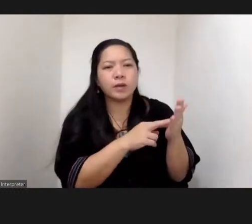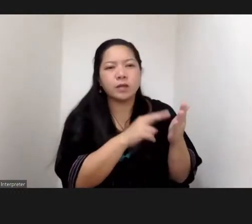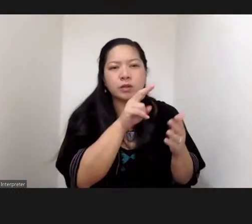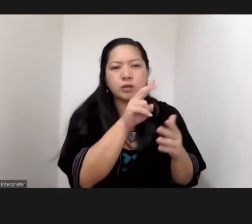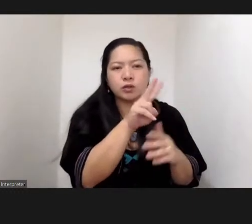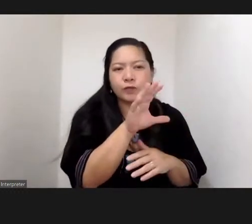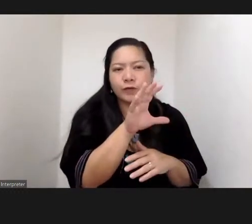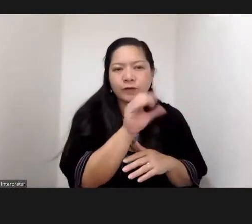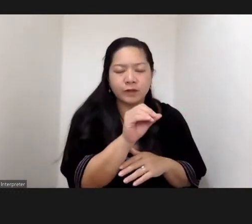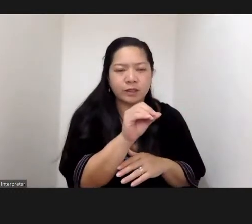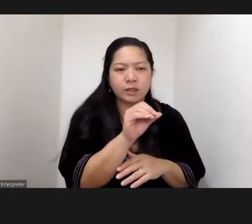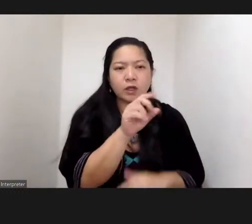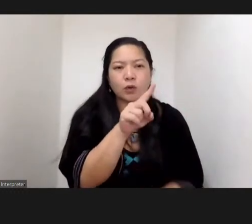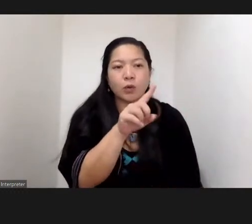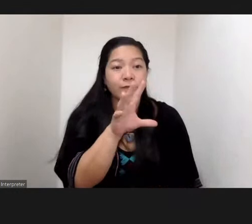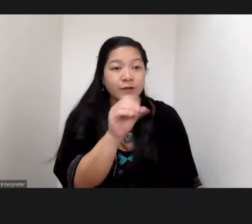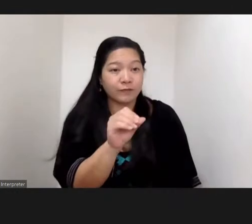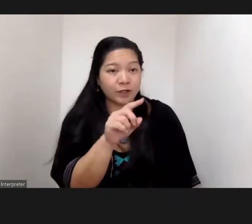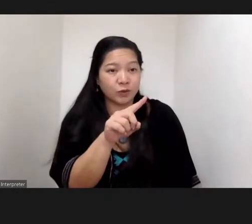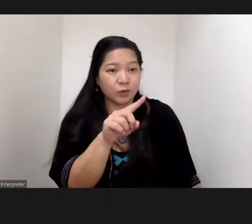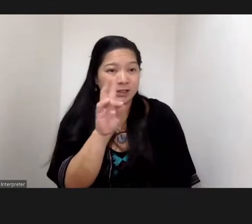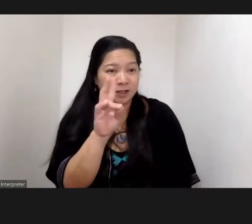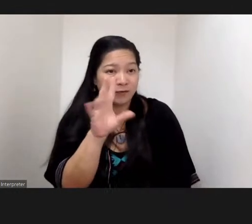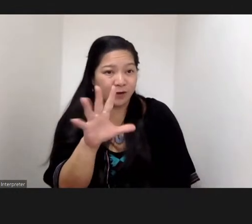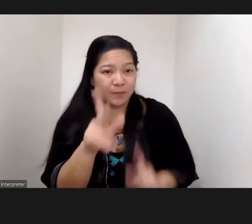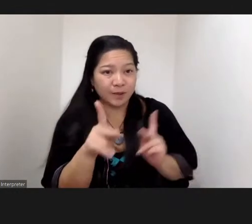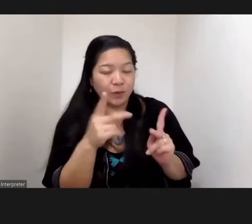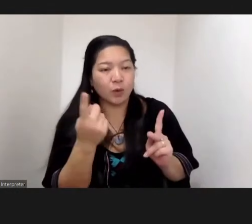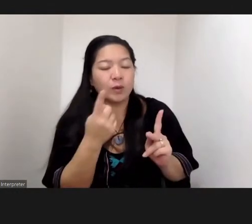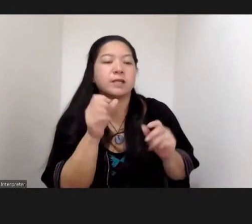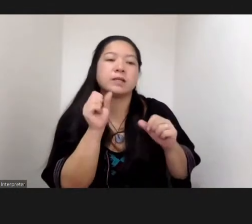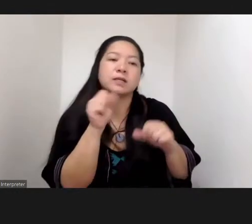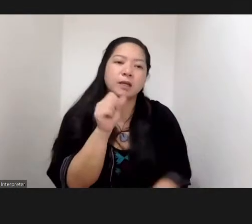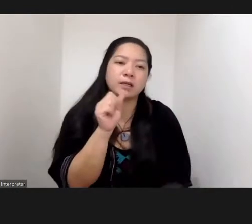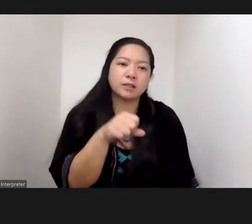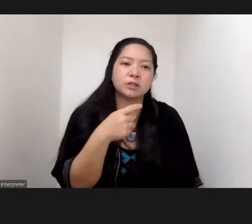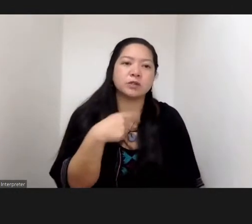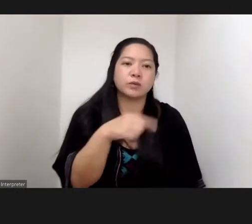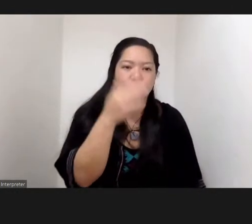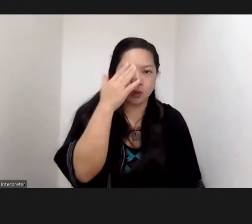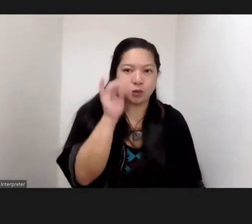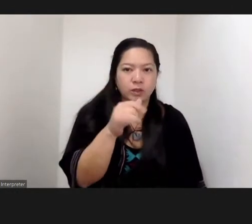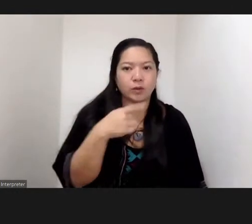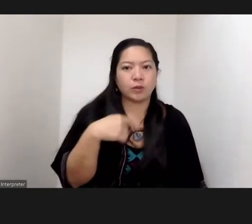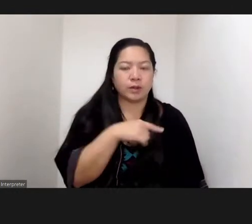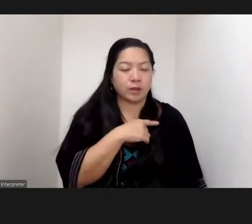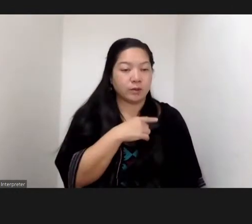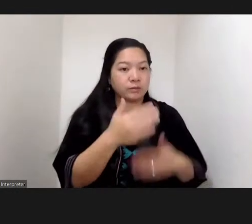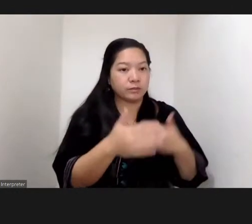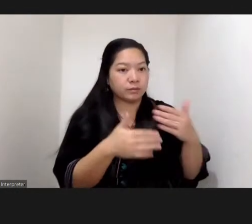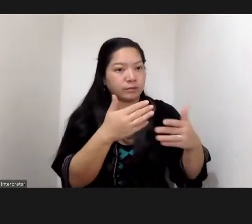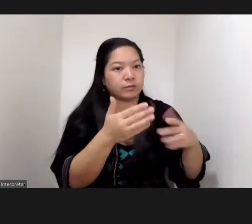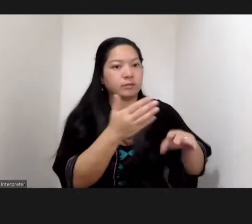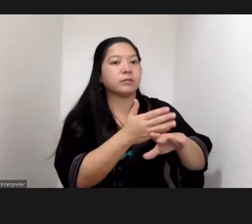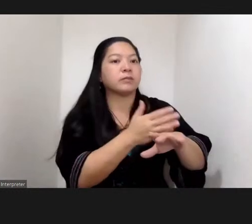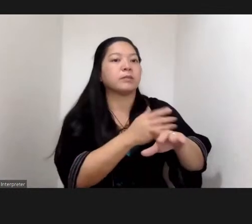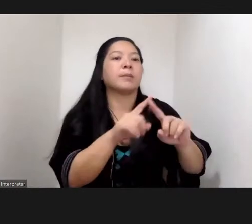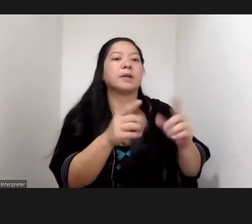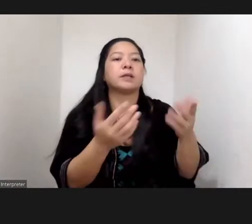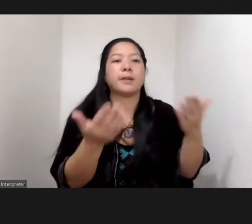to 75. So yes, we are going to be gradually doing, but there may be